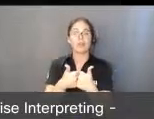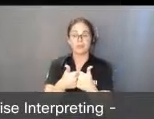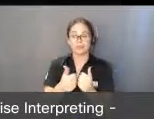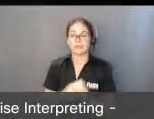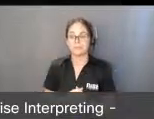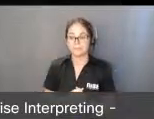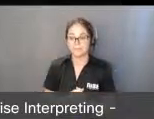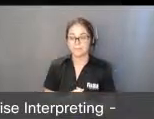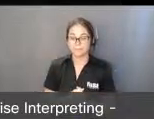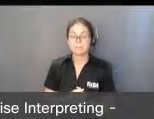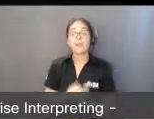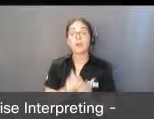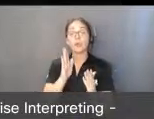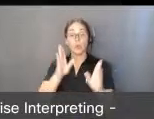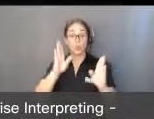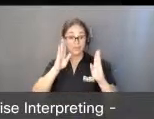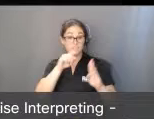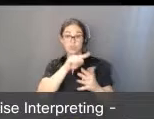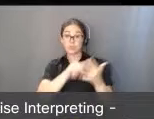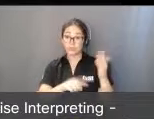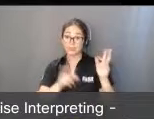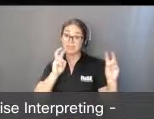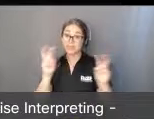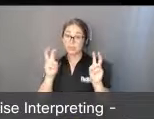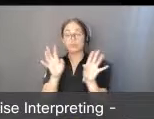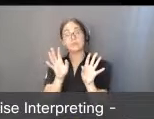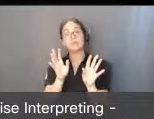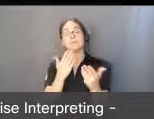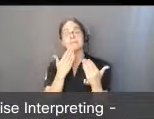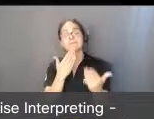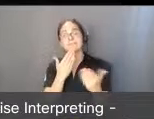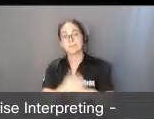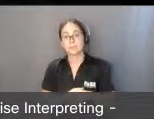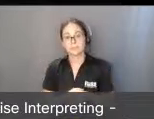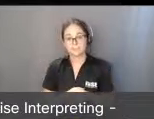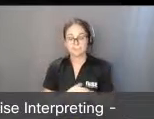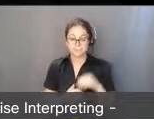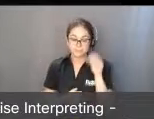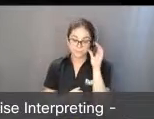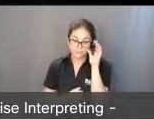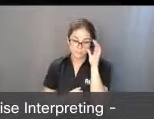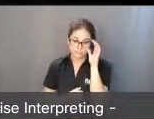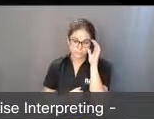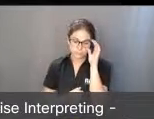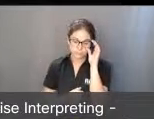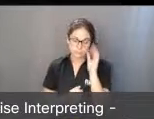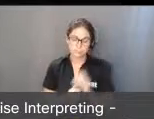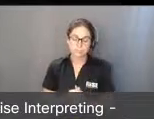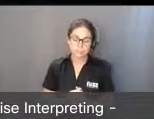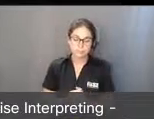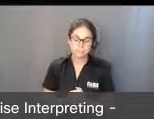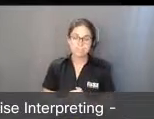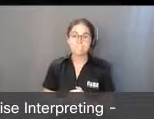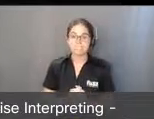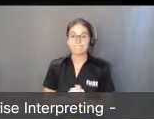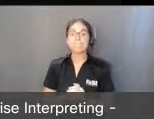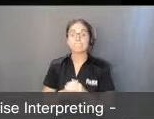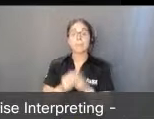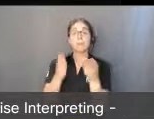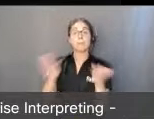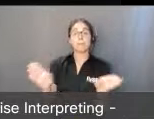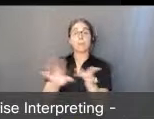to these matters is appreciated. With regards, Camille Butts, Grand Terrace High School. And that concludes public